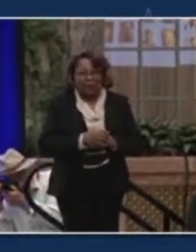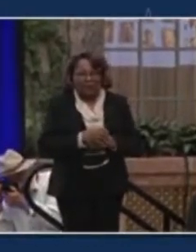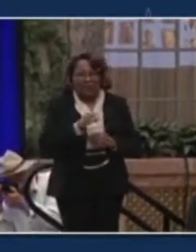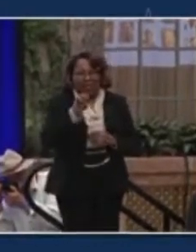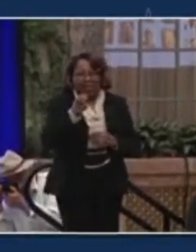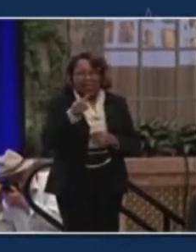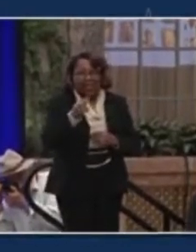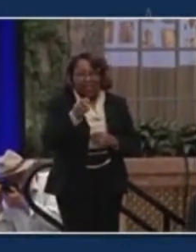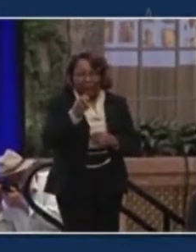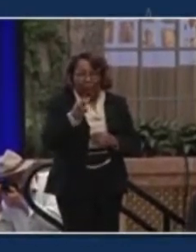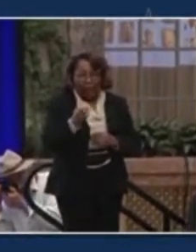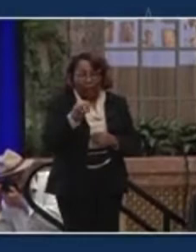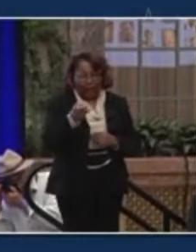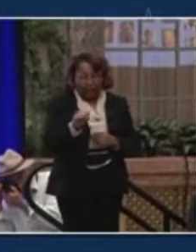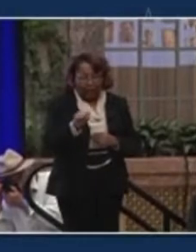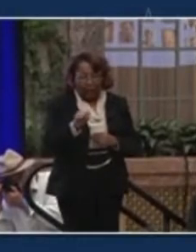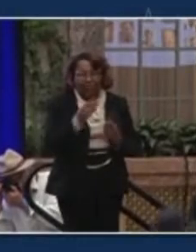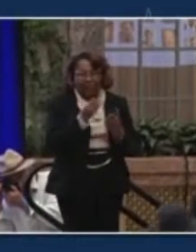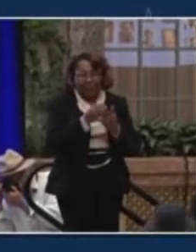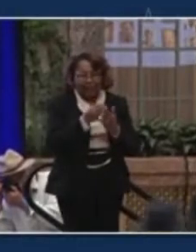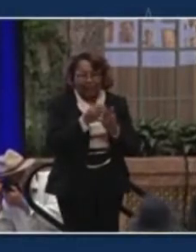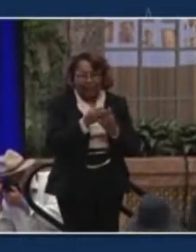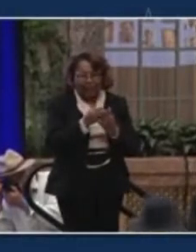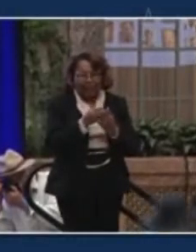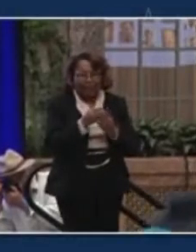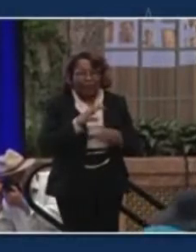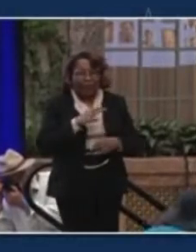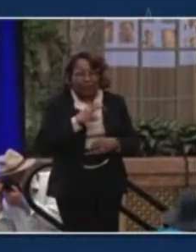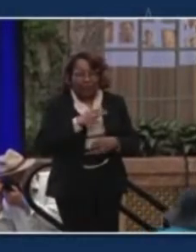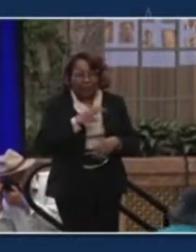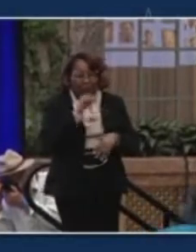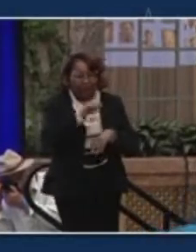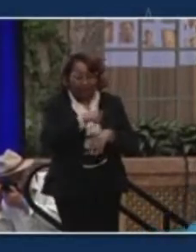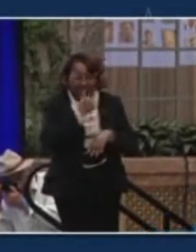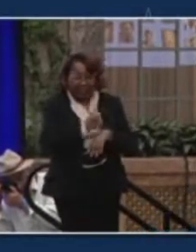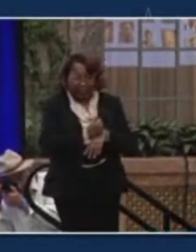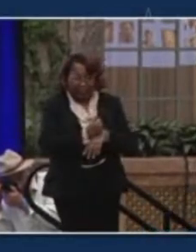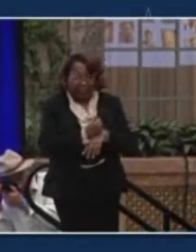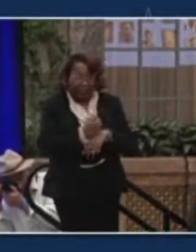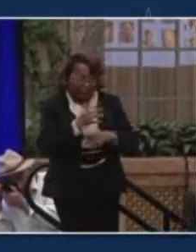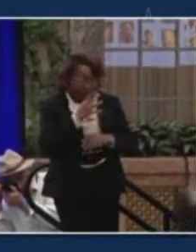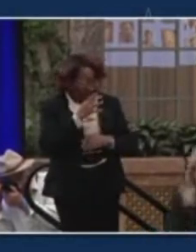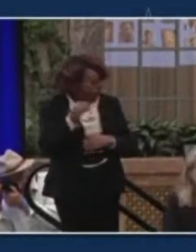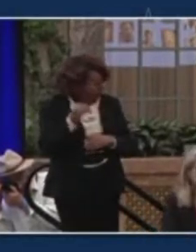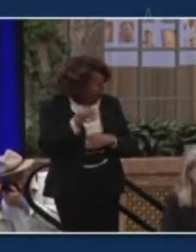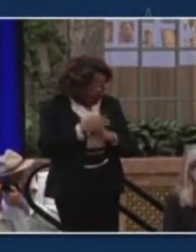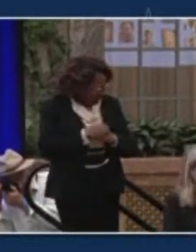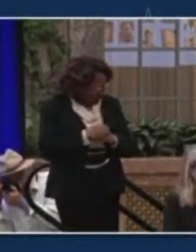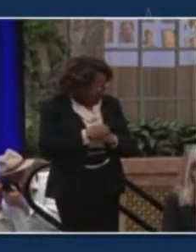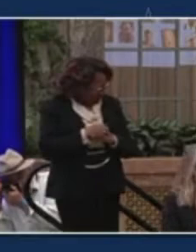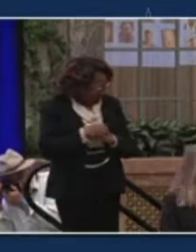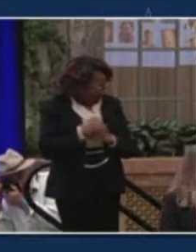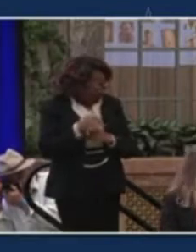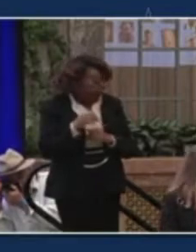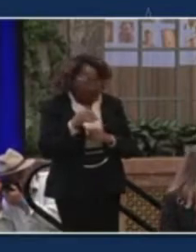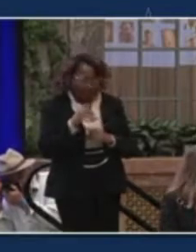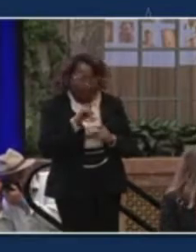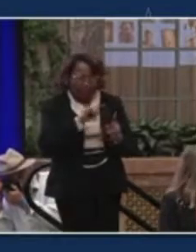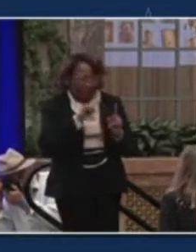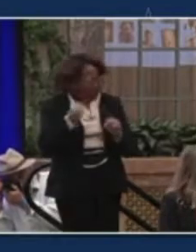Endowment Scholarship, which was formally established at Roosevelt University December 10th. And our goal is to